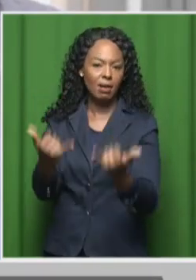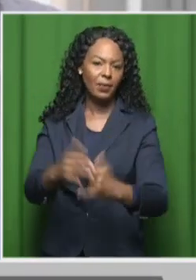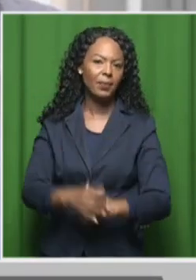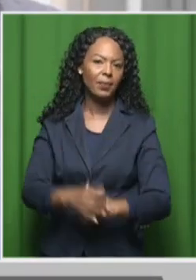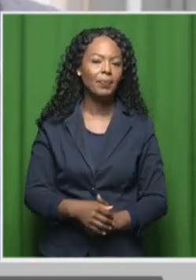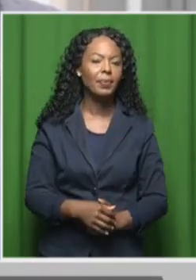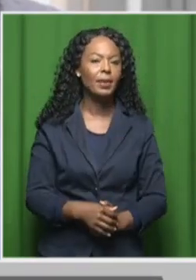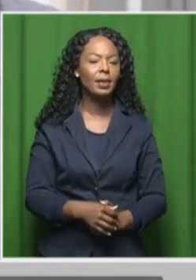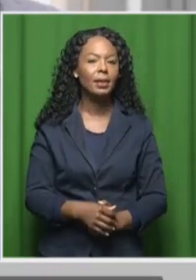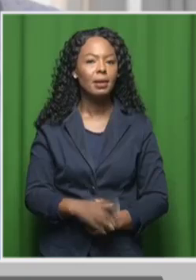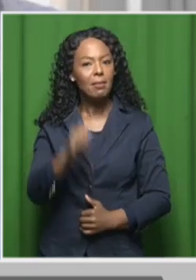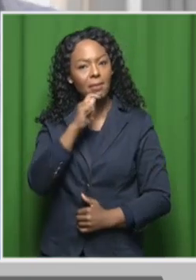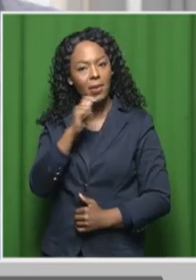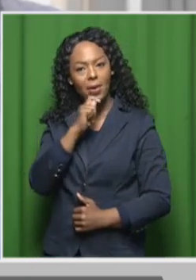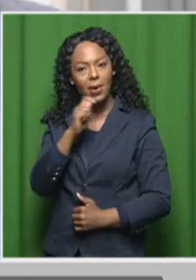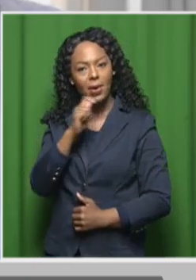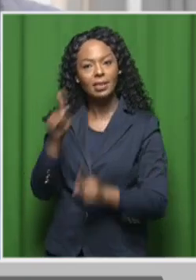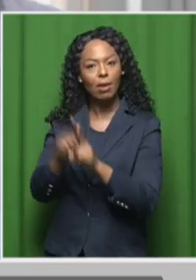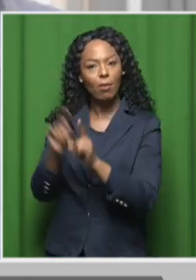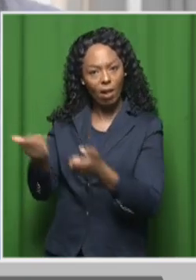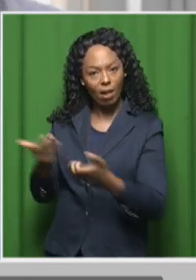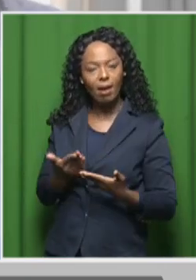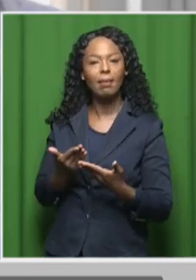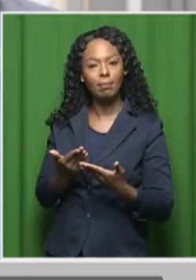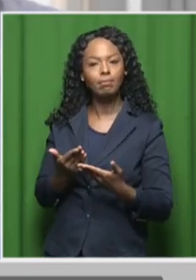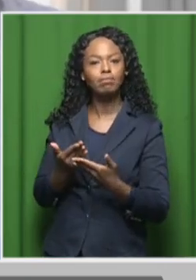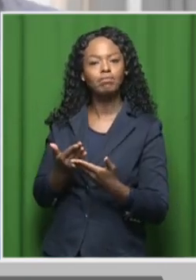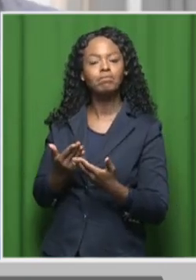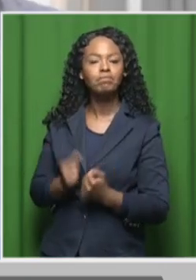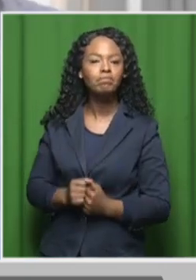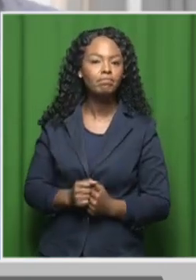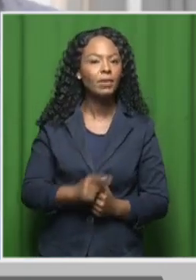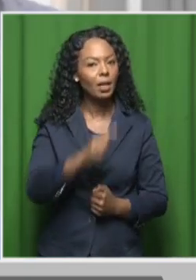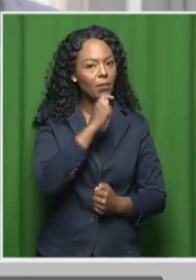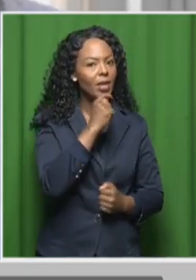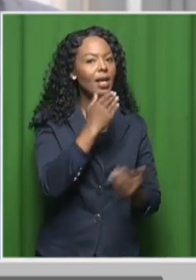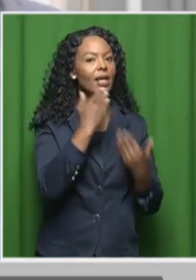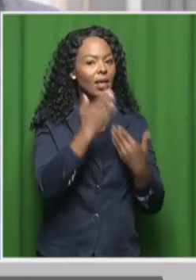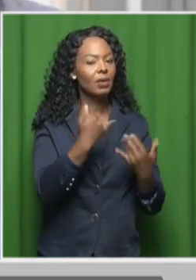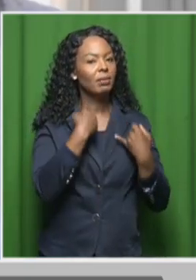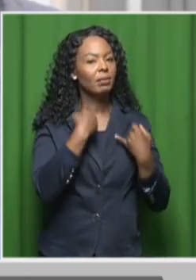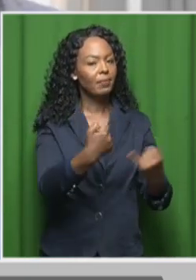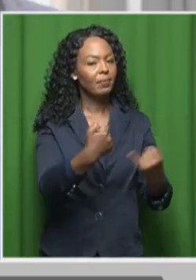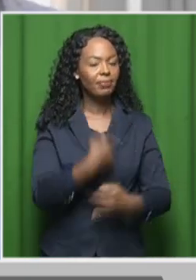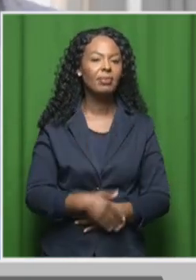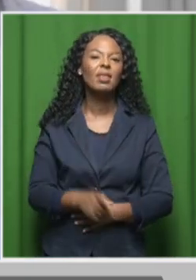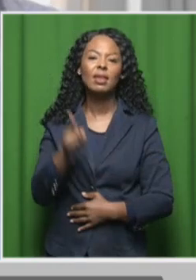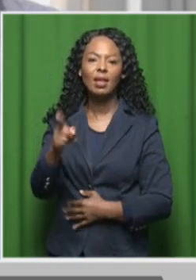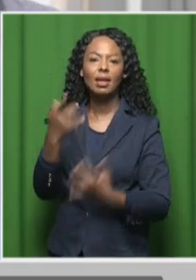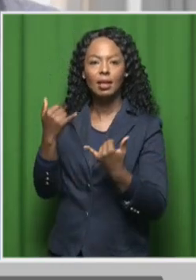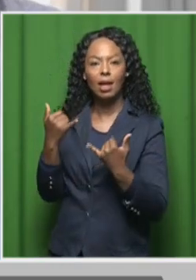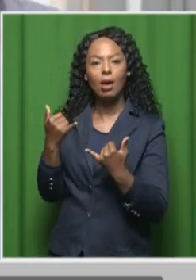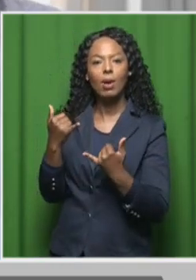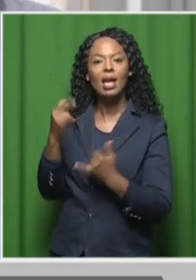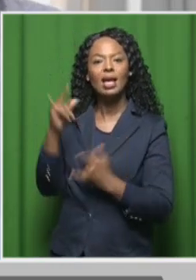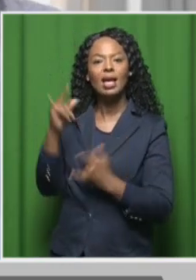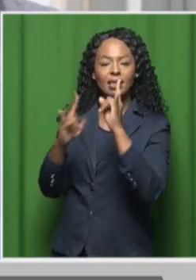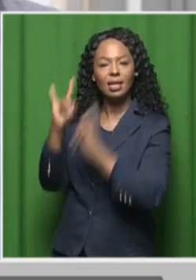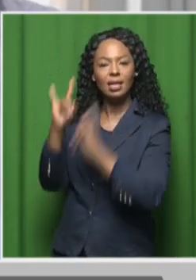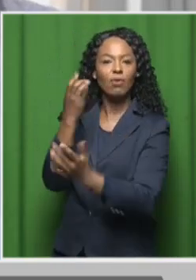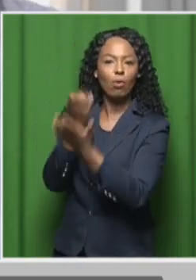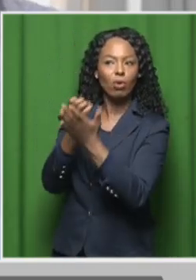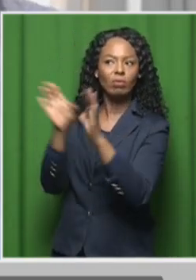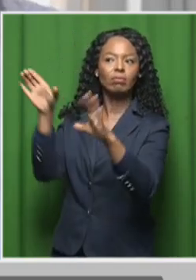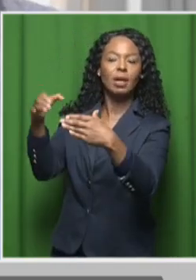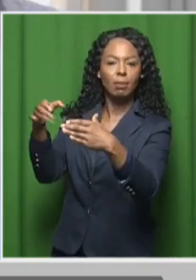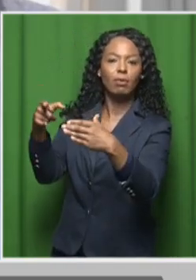hour. Morning. Thank you for having me. I was really, from the sentiments echoed there from the students, it seems like they're singing